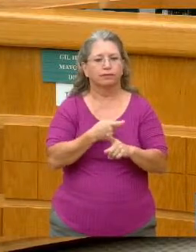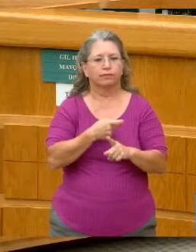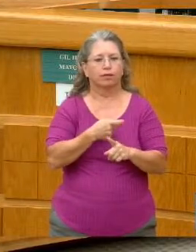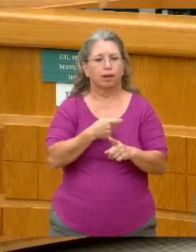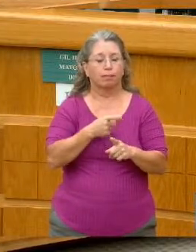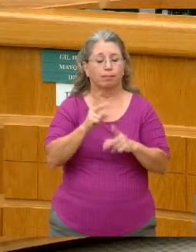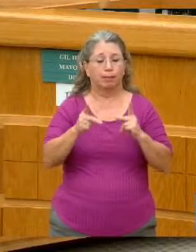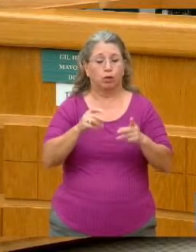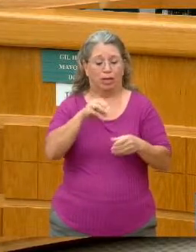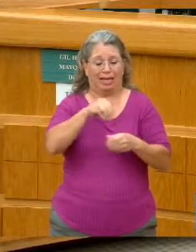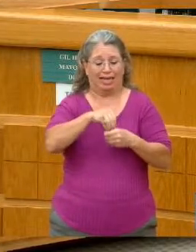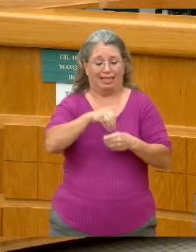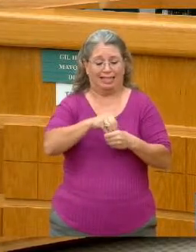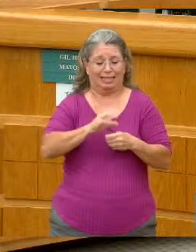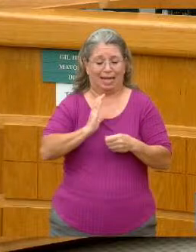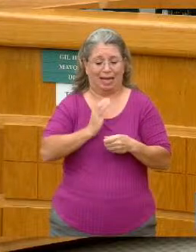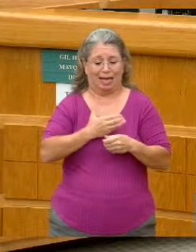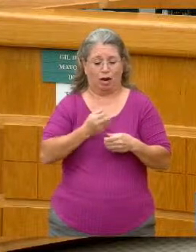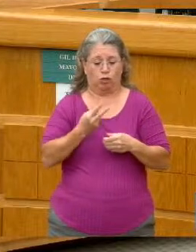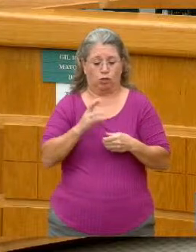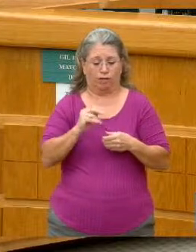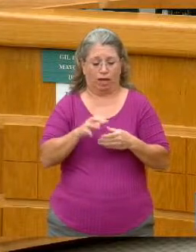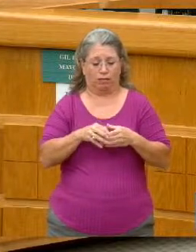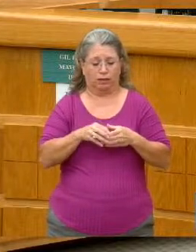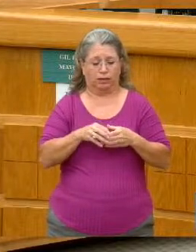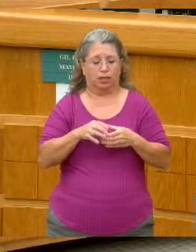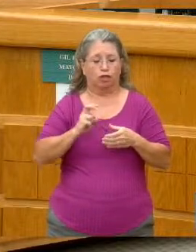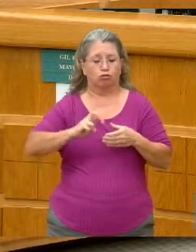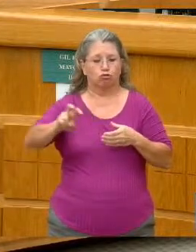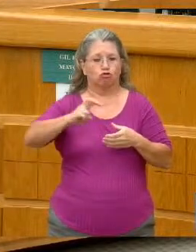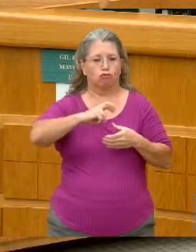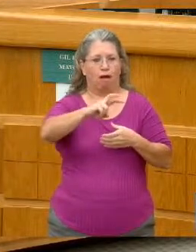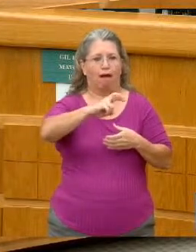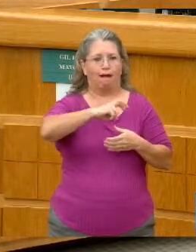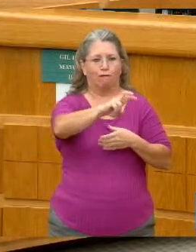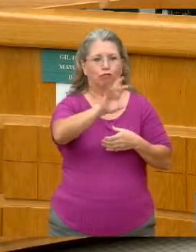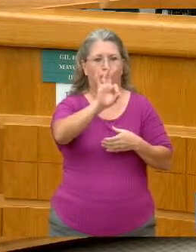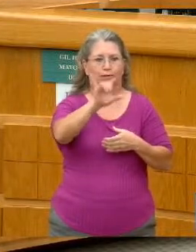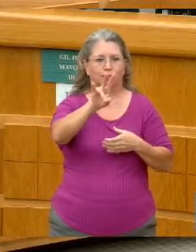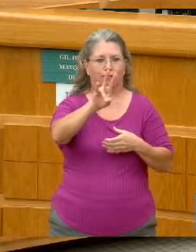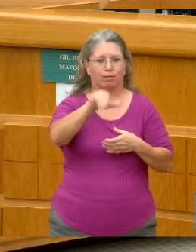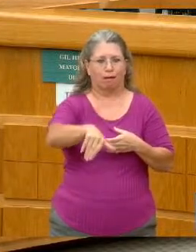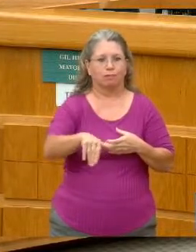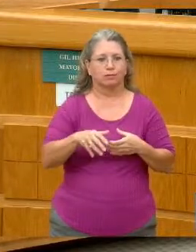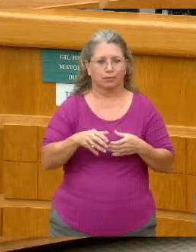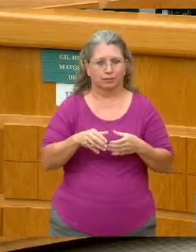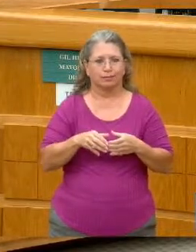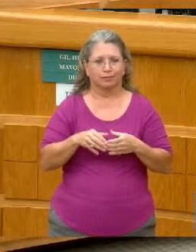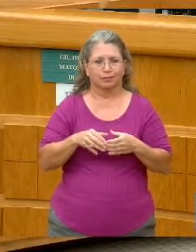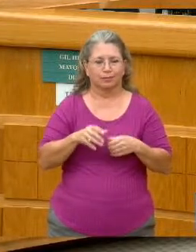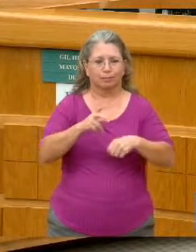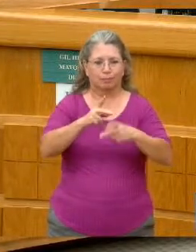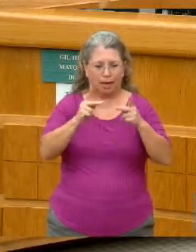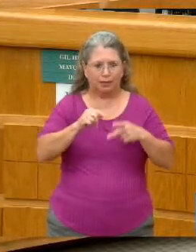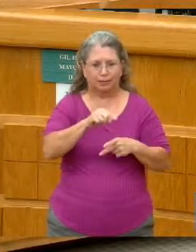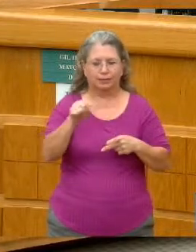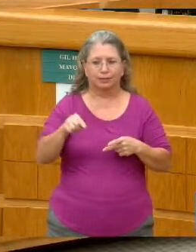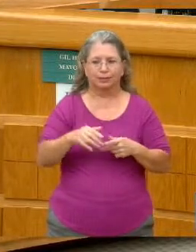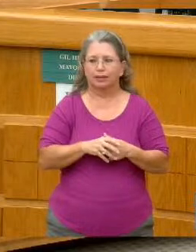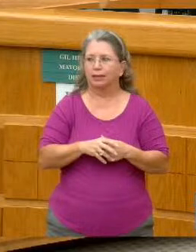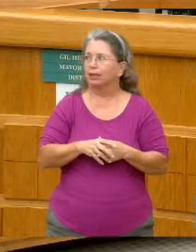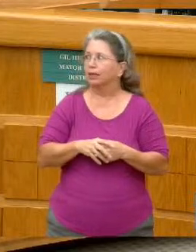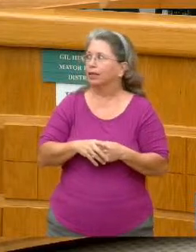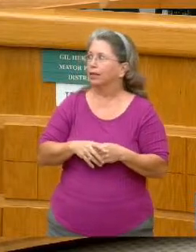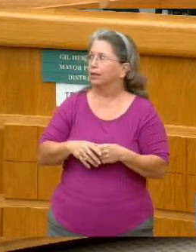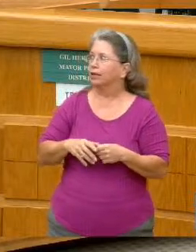bend. If you look at this heat map of the US, as you go up to more red, you have more estimated visits. As you go more towards blue,